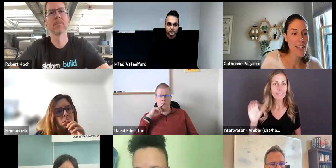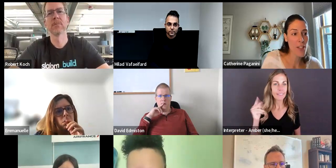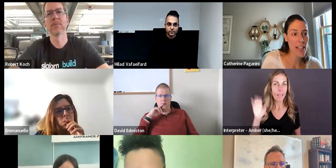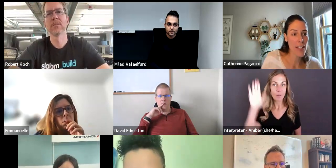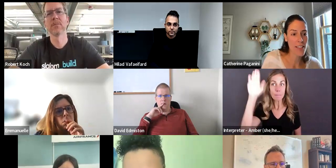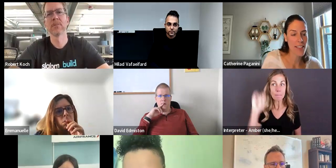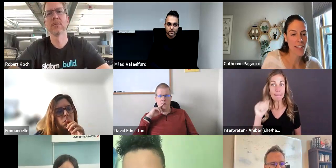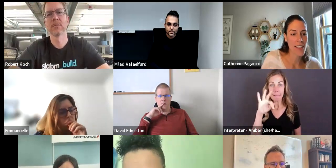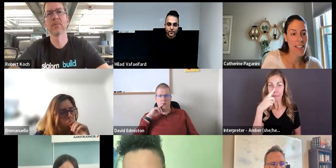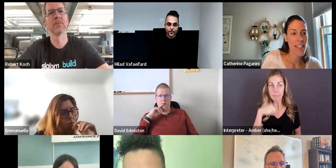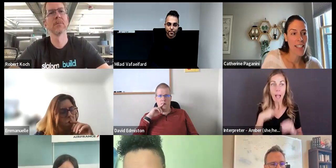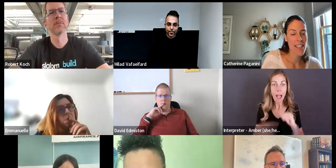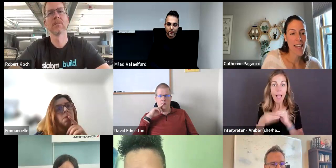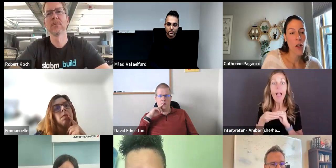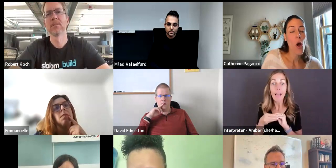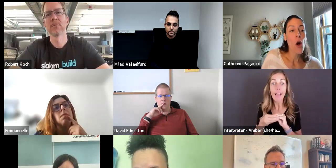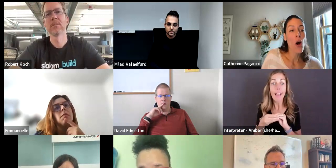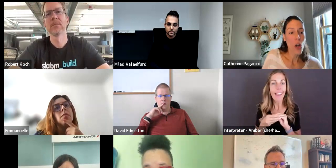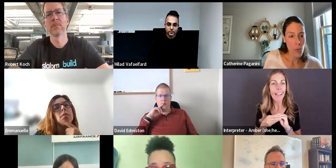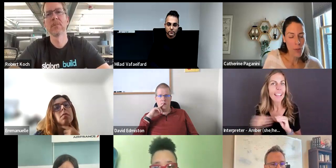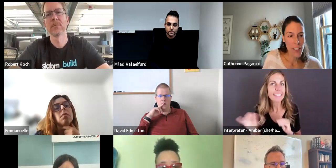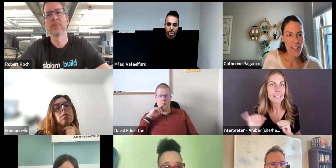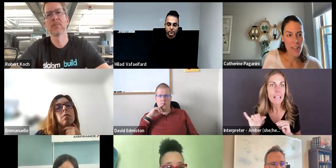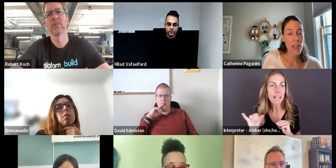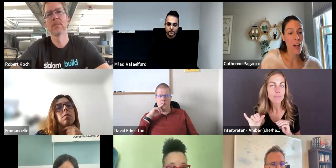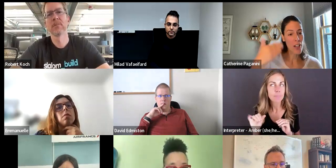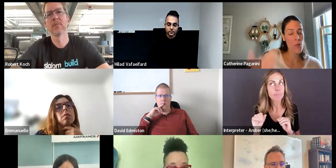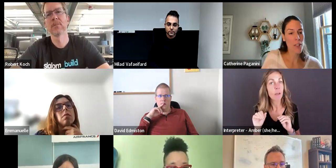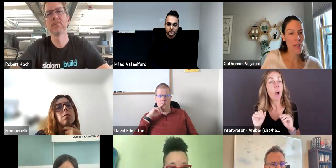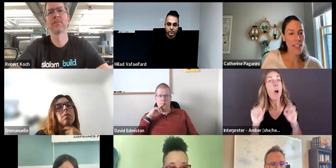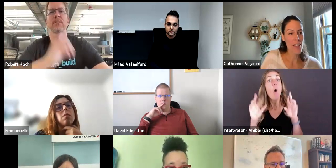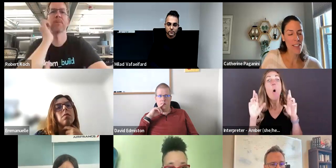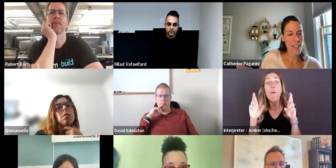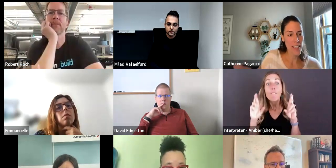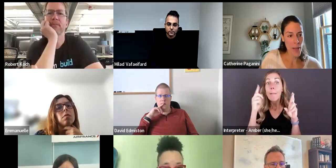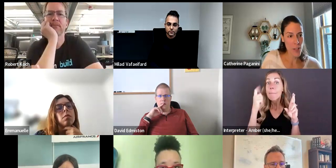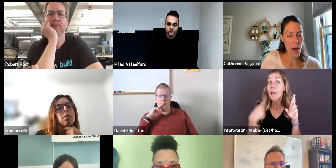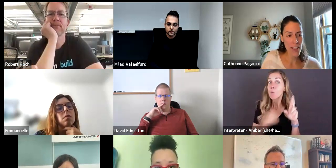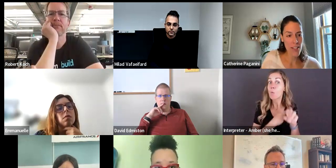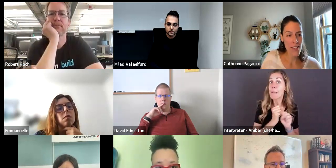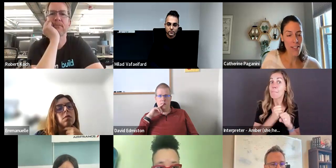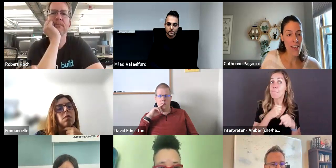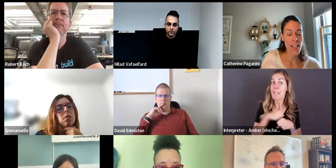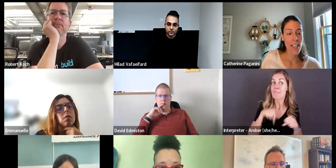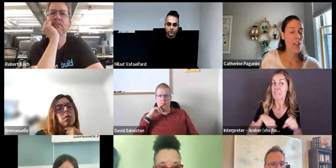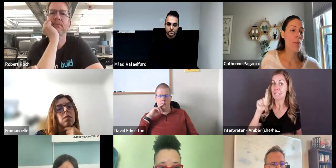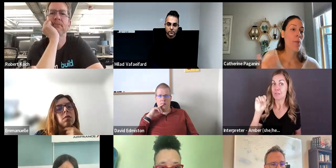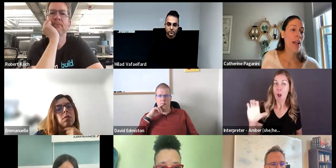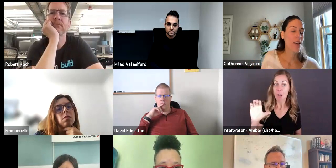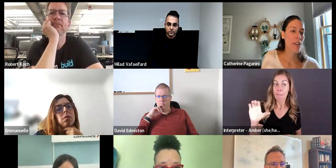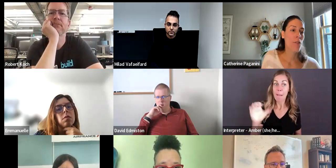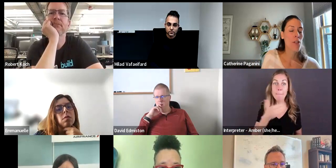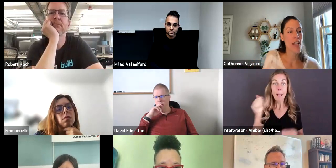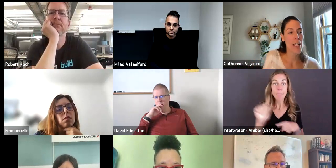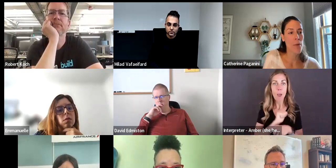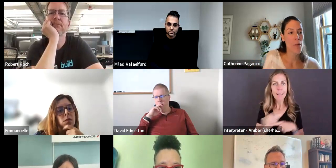And if I can add to that, it's like, hopefully, because we created like a best practices, it's going to be